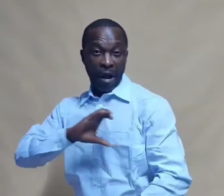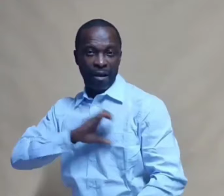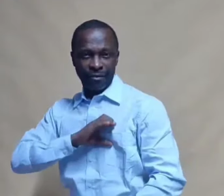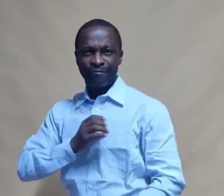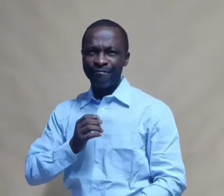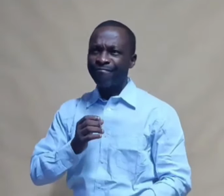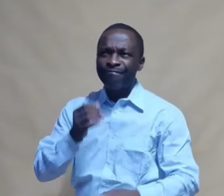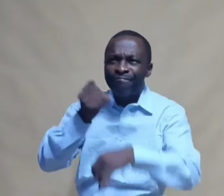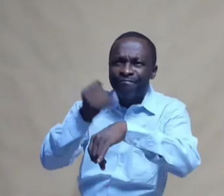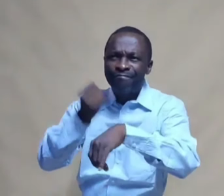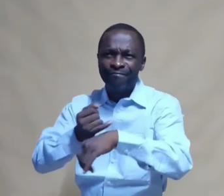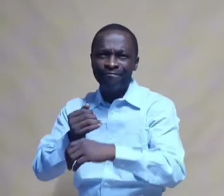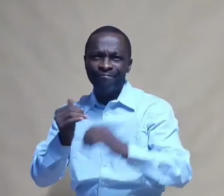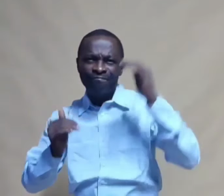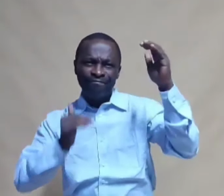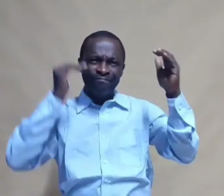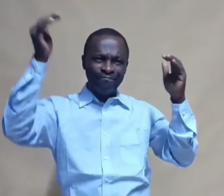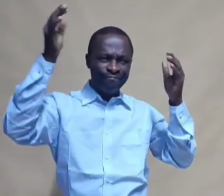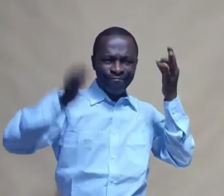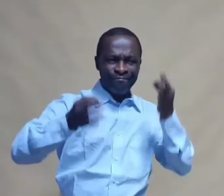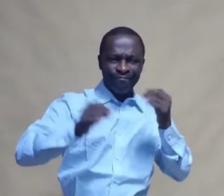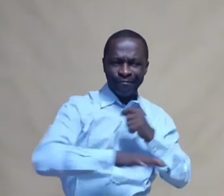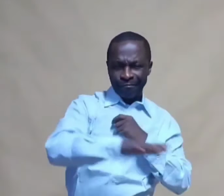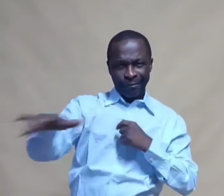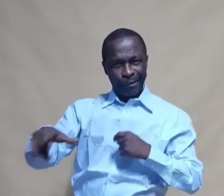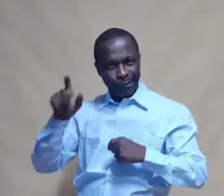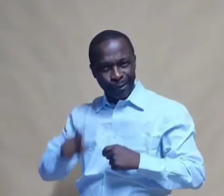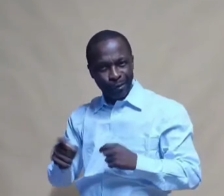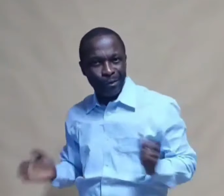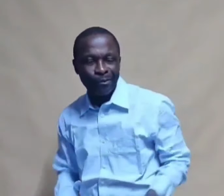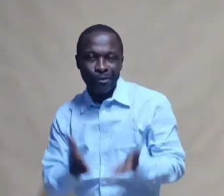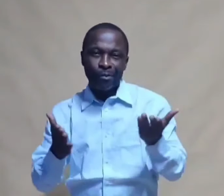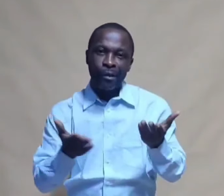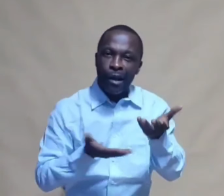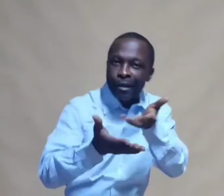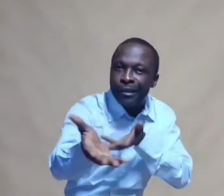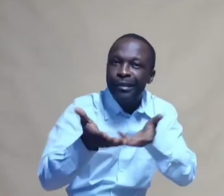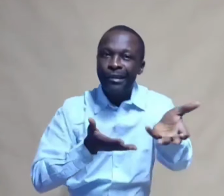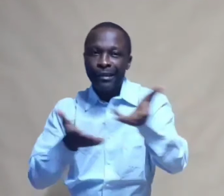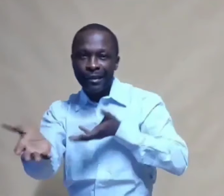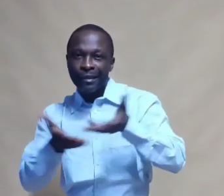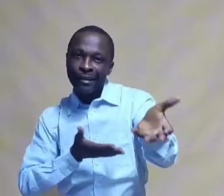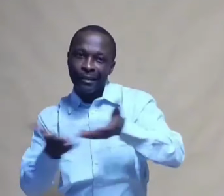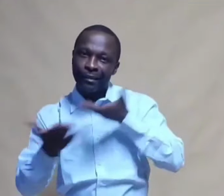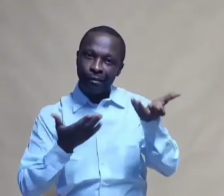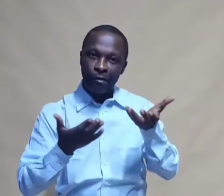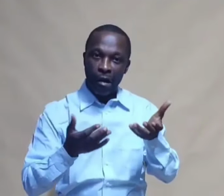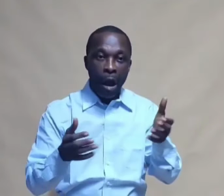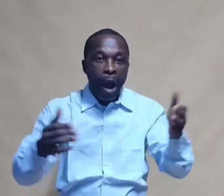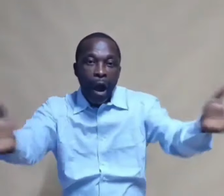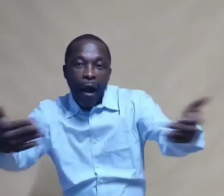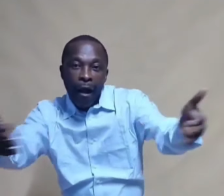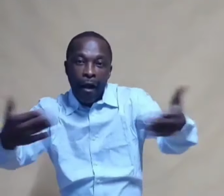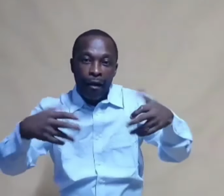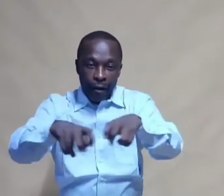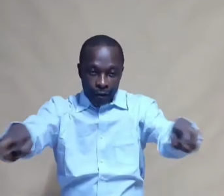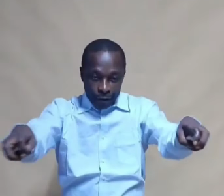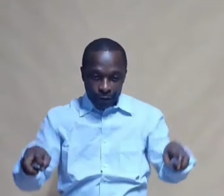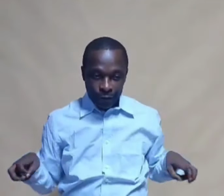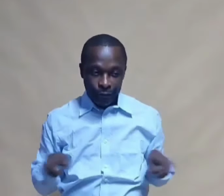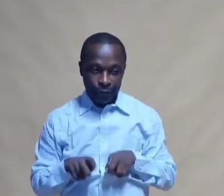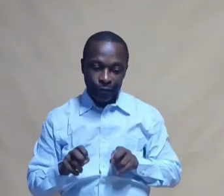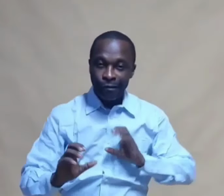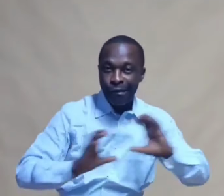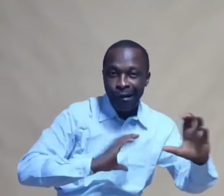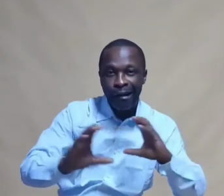for law enforcement agencies. Promote dialogues between different cultural groups to foster understanding and using media